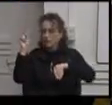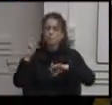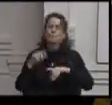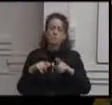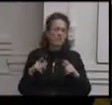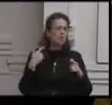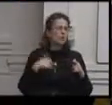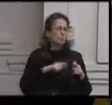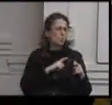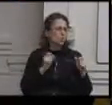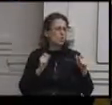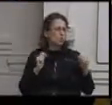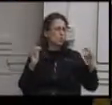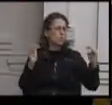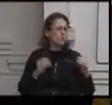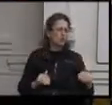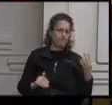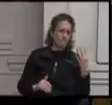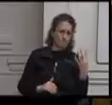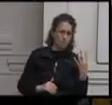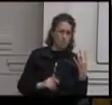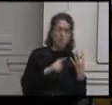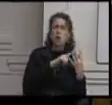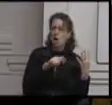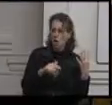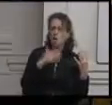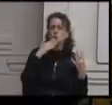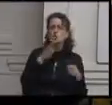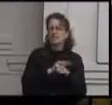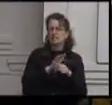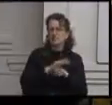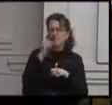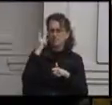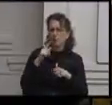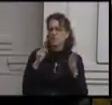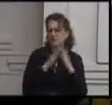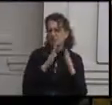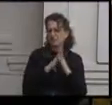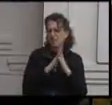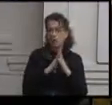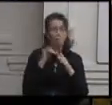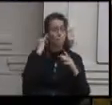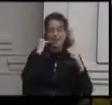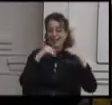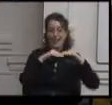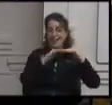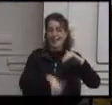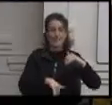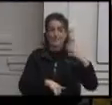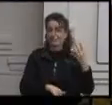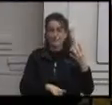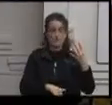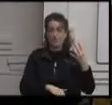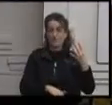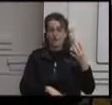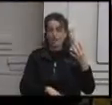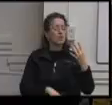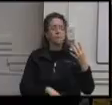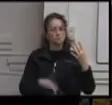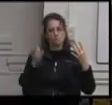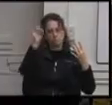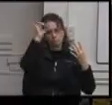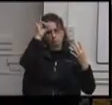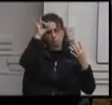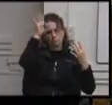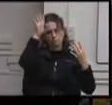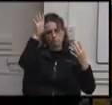4 engines and adequately protect the town. But if we were to drop below 4 engines, it would have an adverse